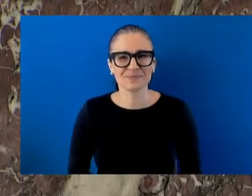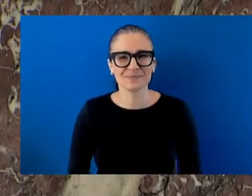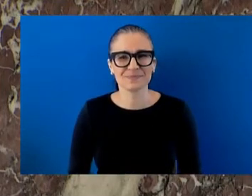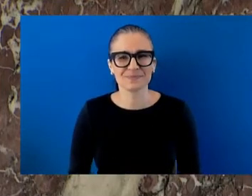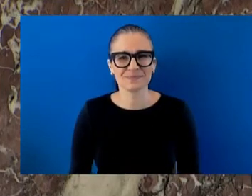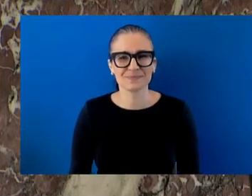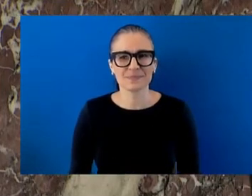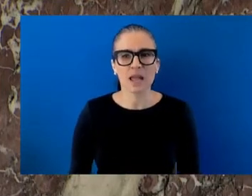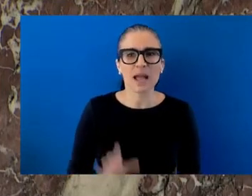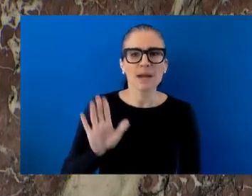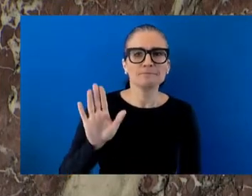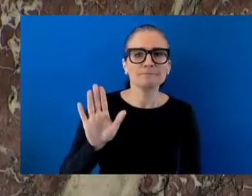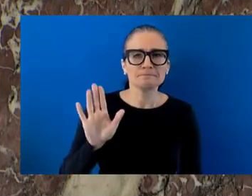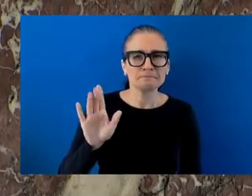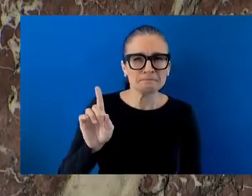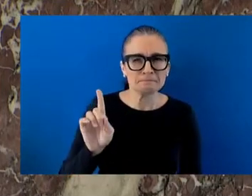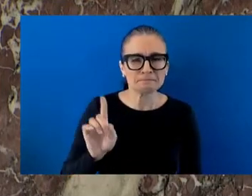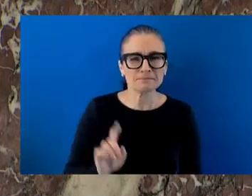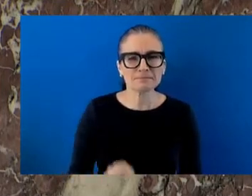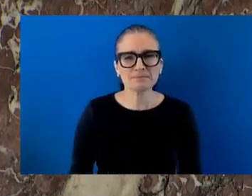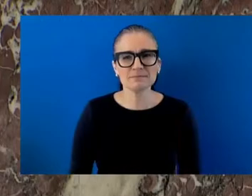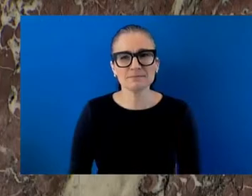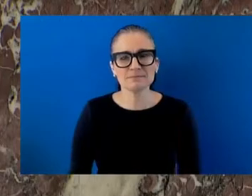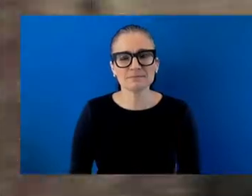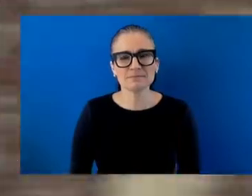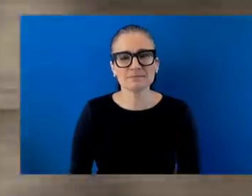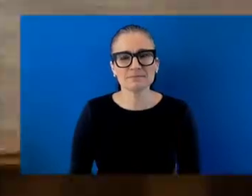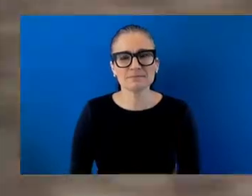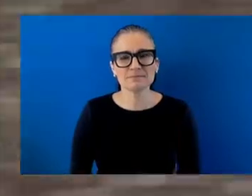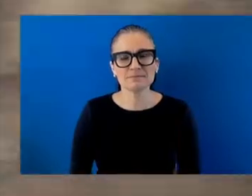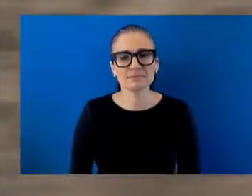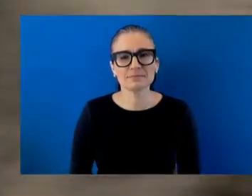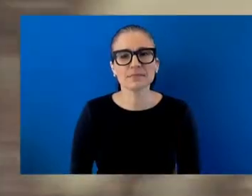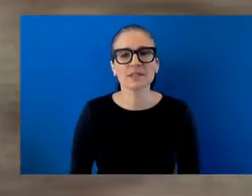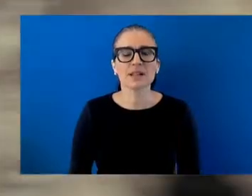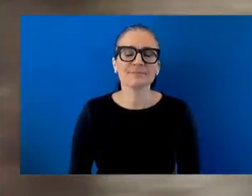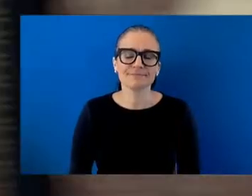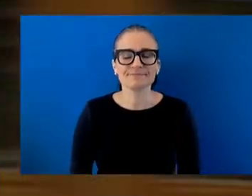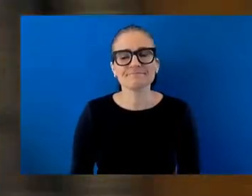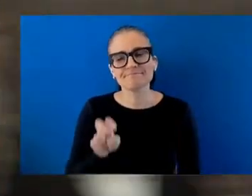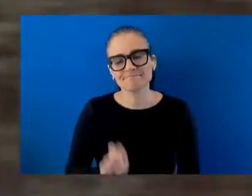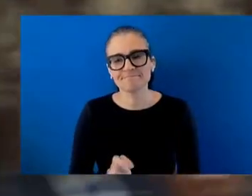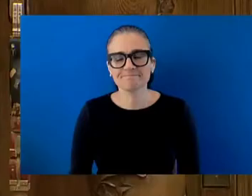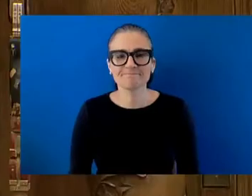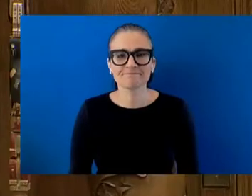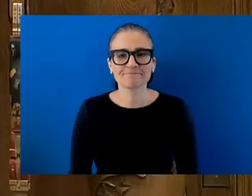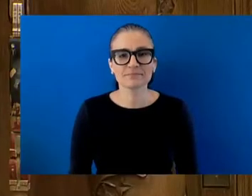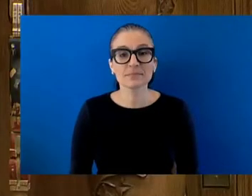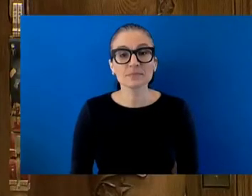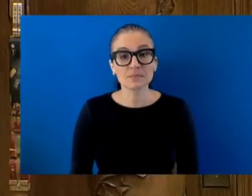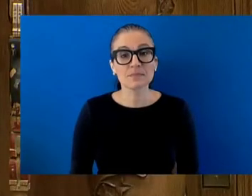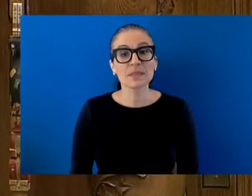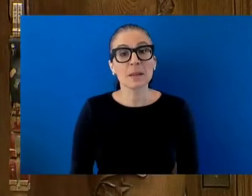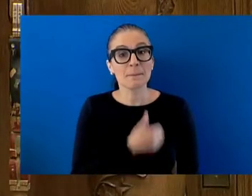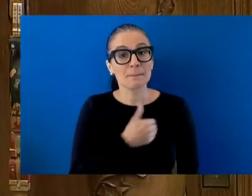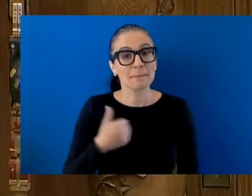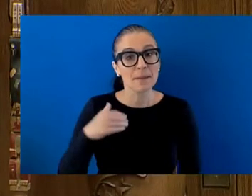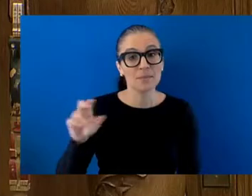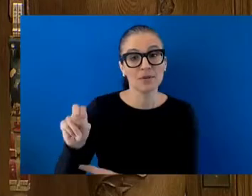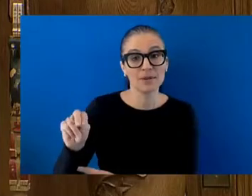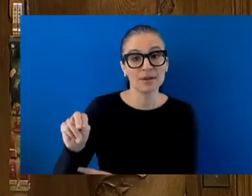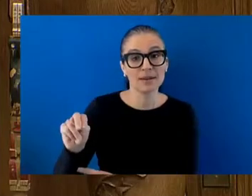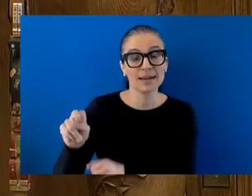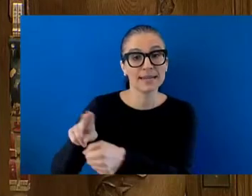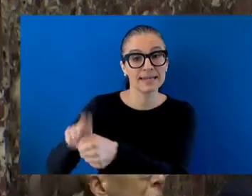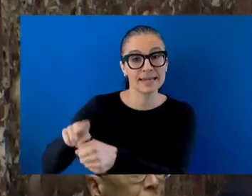Member for Nanaimo North, Couchin. Mr. Speaker, after 19 years in this House, I can say